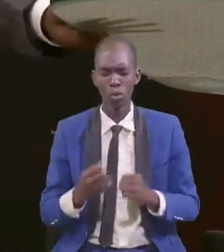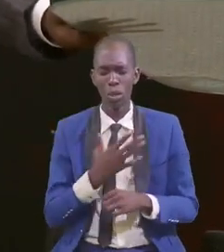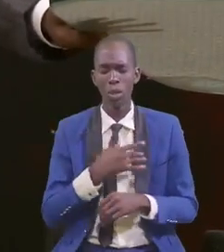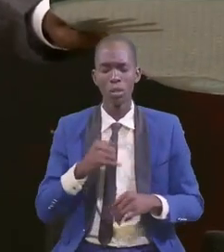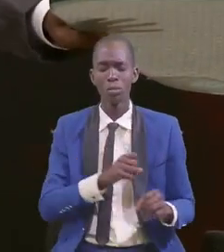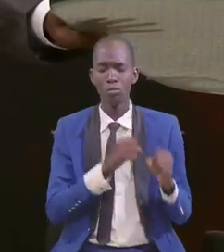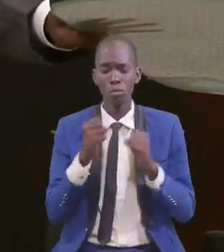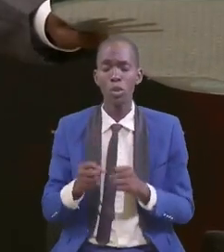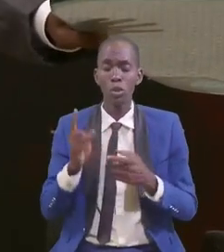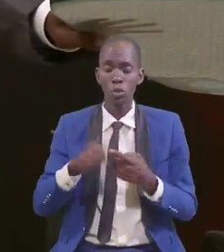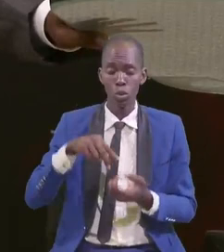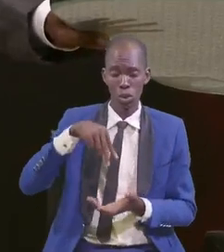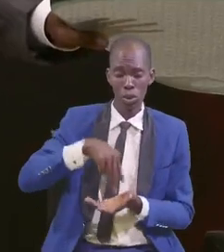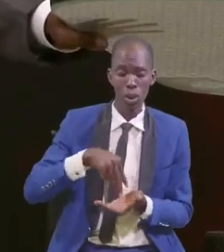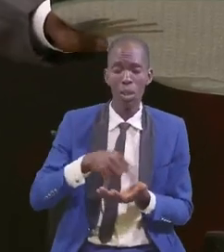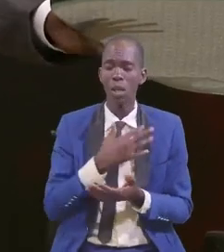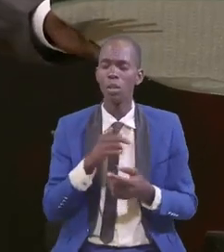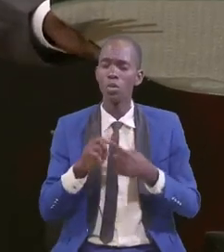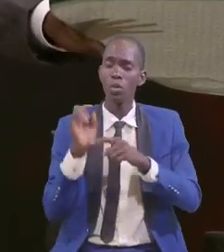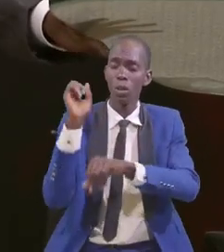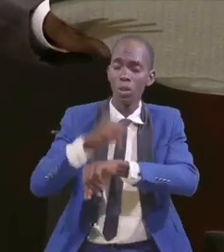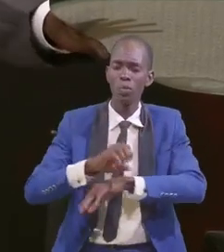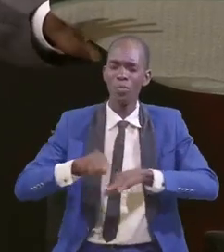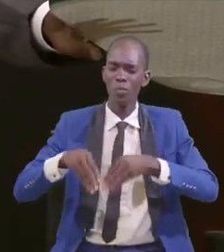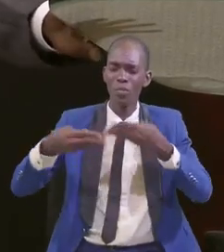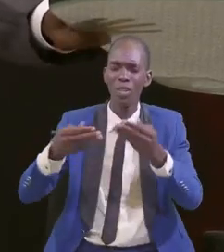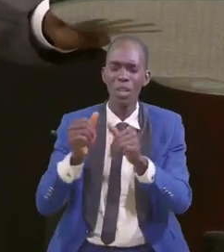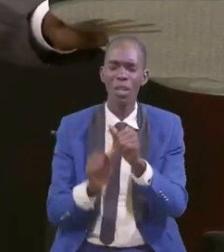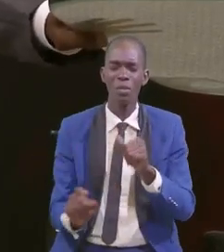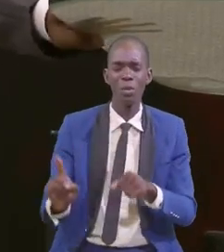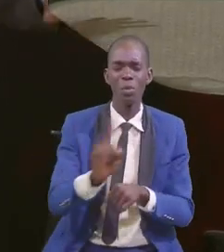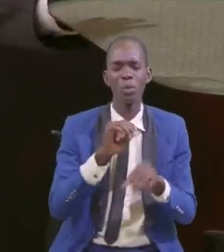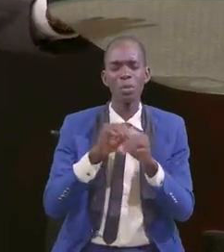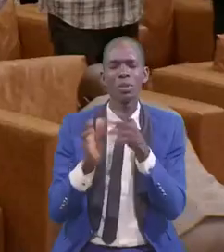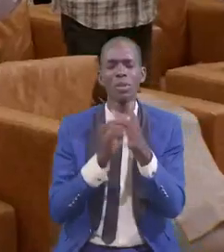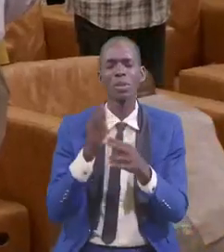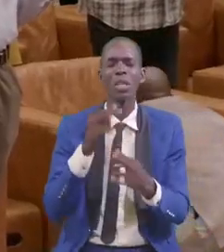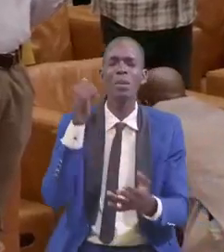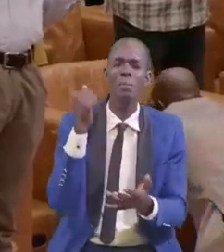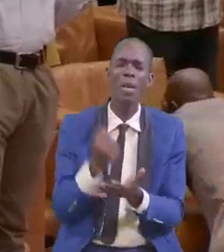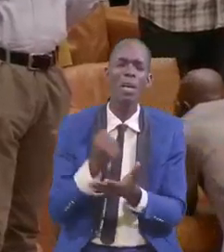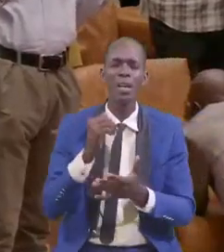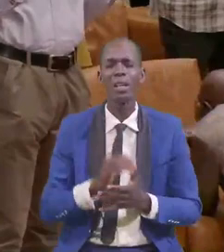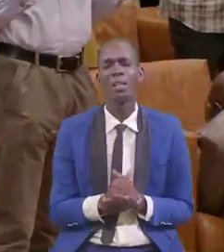power to stand and to overcome, give everyone in Jesus'